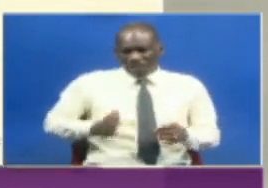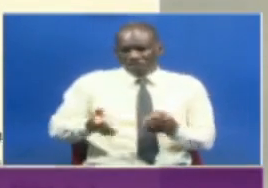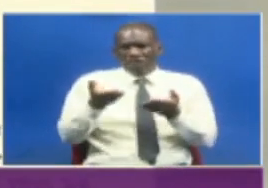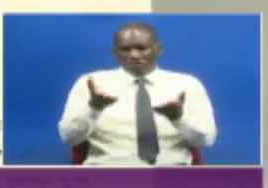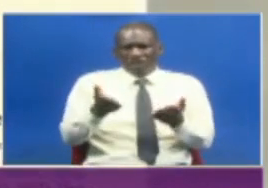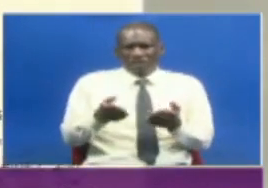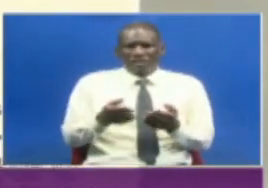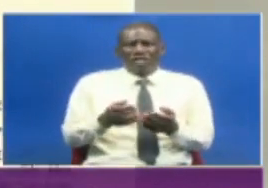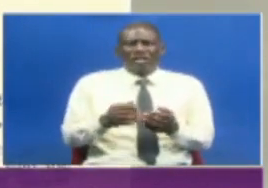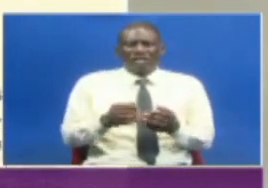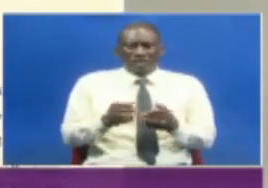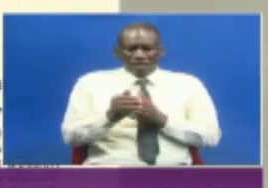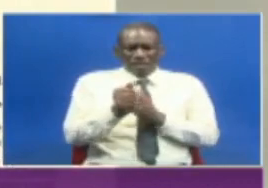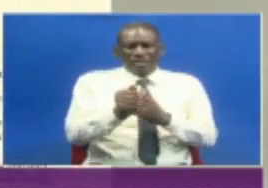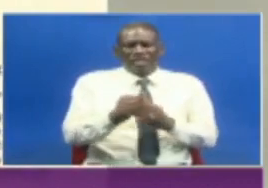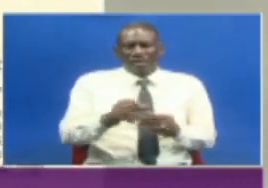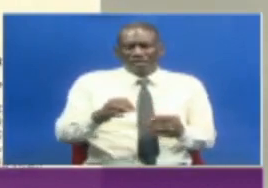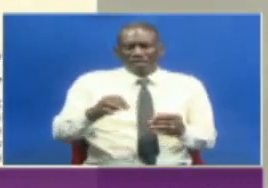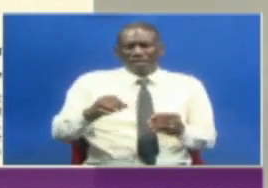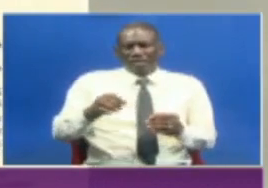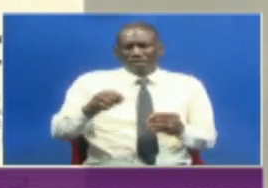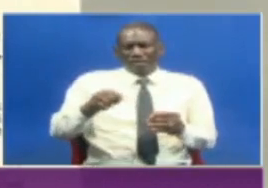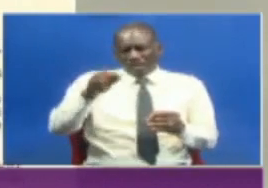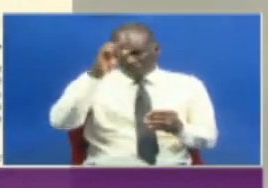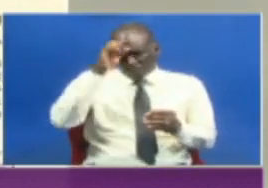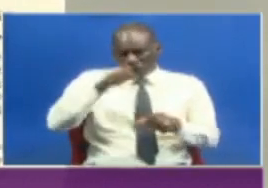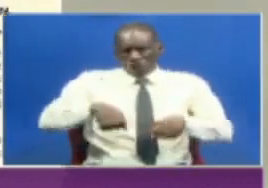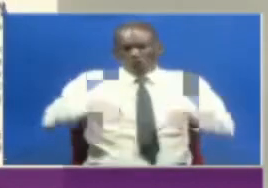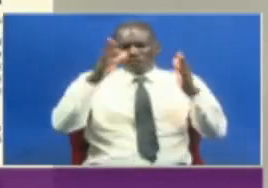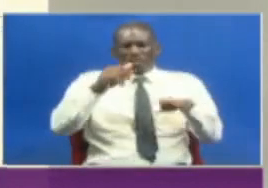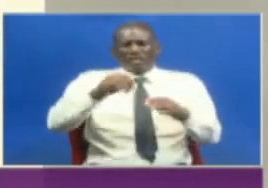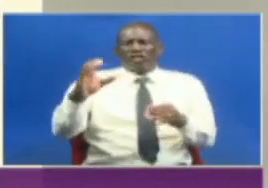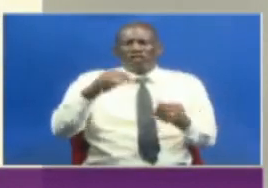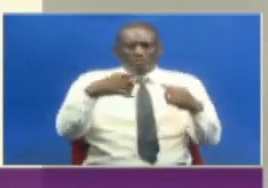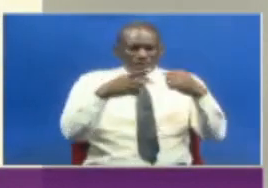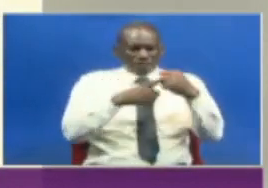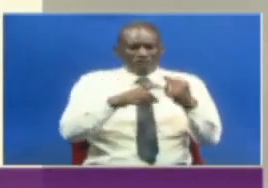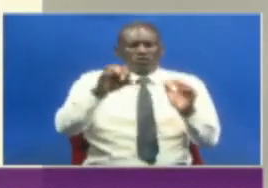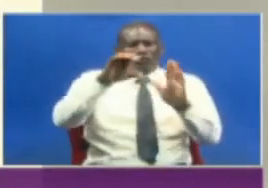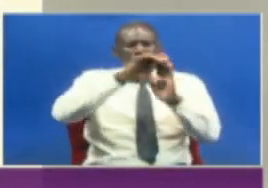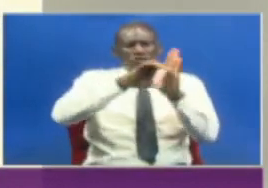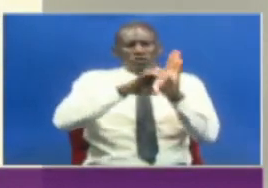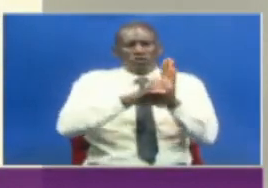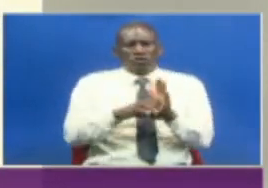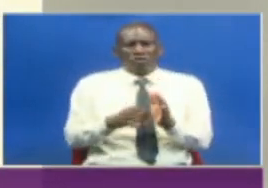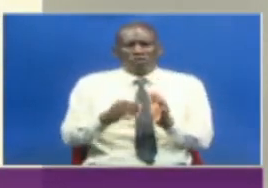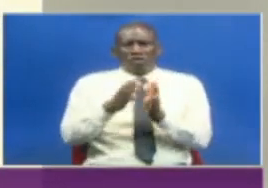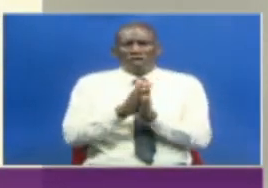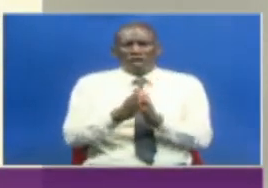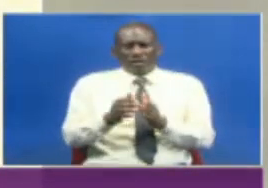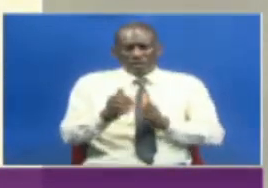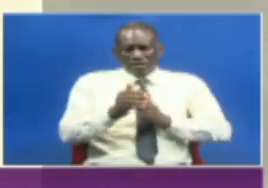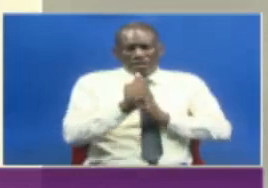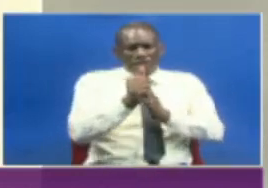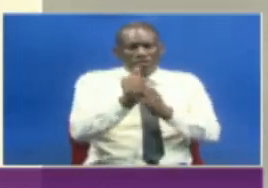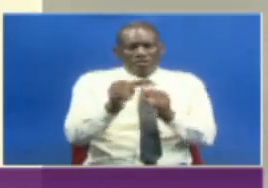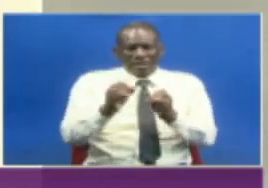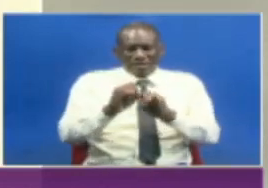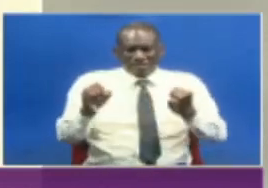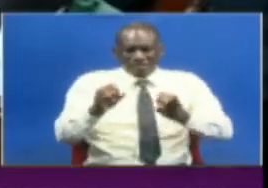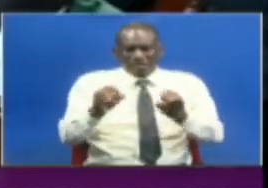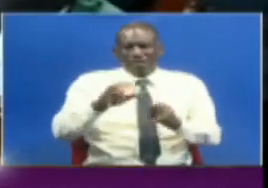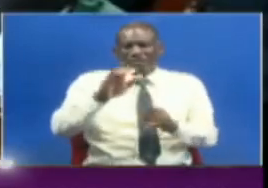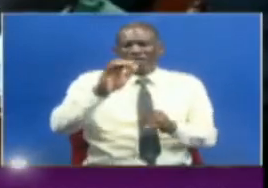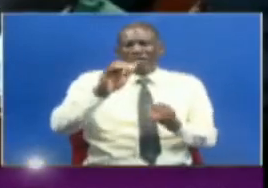of state officers as laid out under Chapter 6 of the Constitution and the Leadership and Integrity